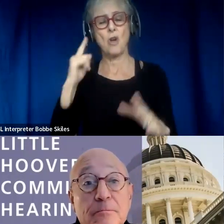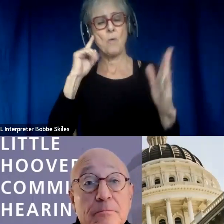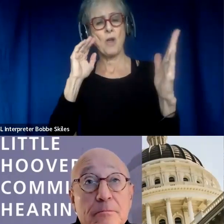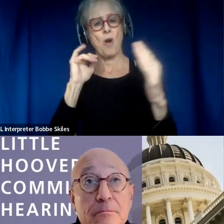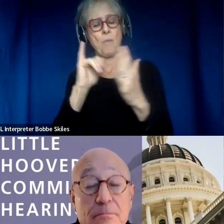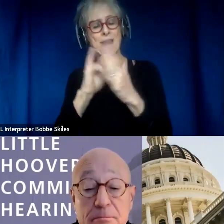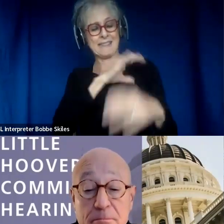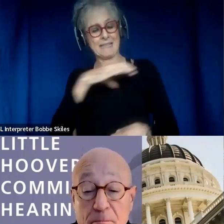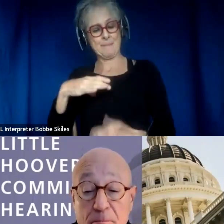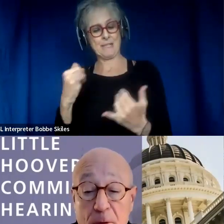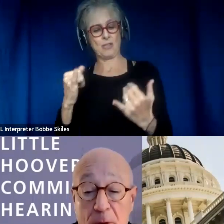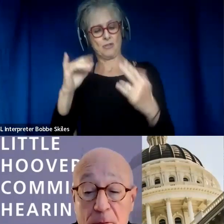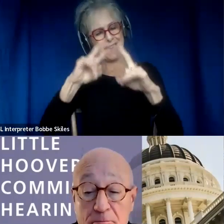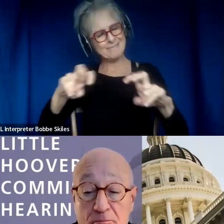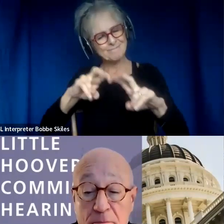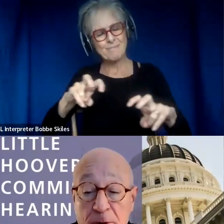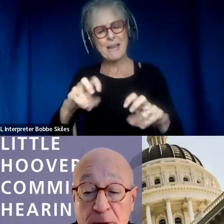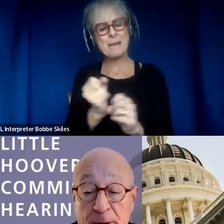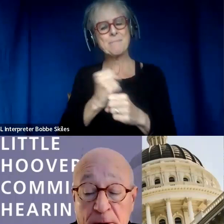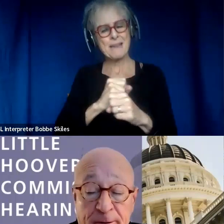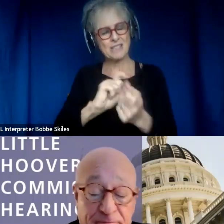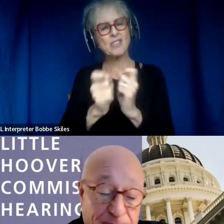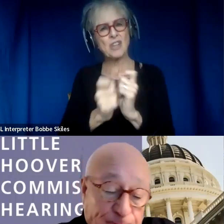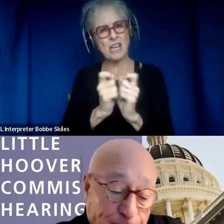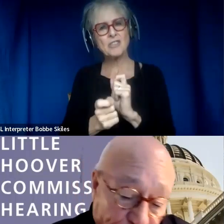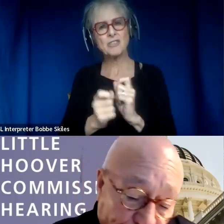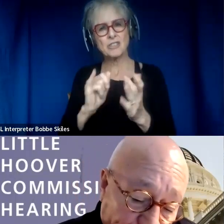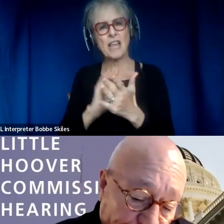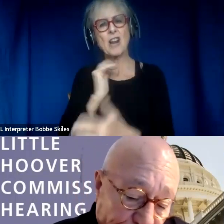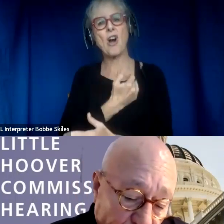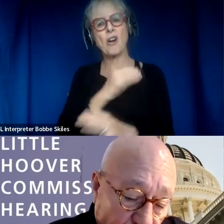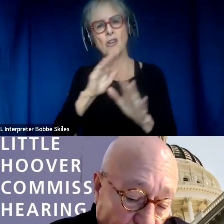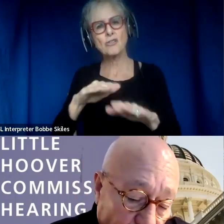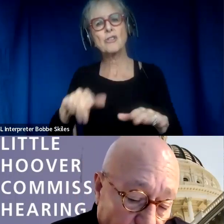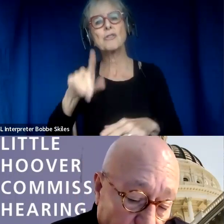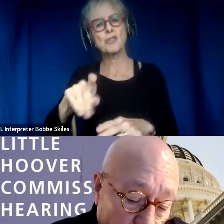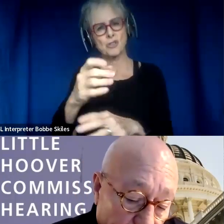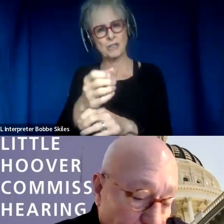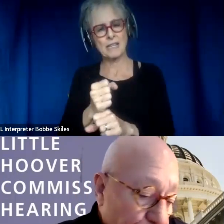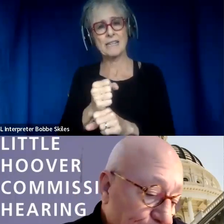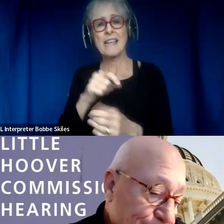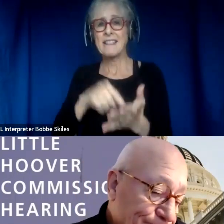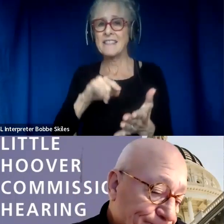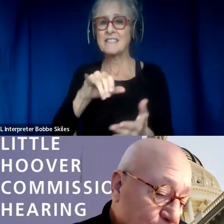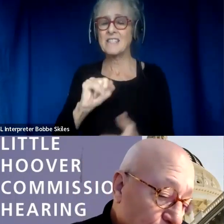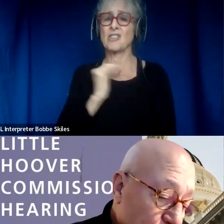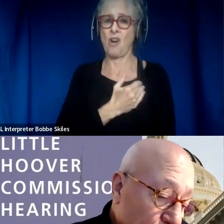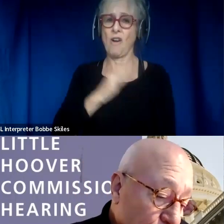look into making the changes that our children deserve, because this is our future, their future, and they deserve better. Thank